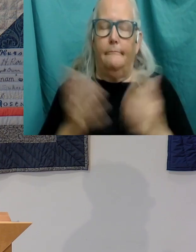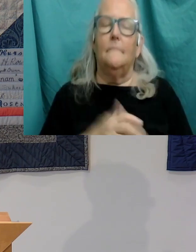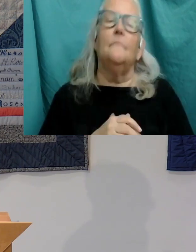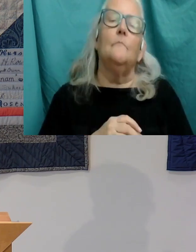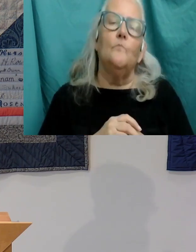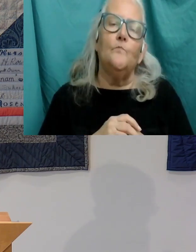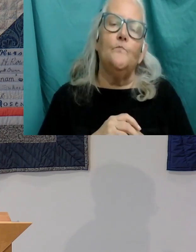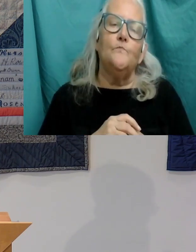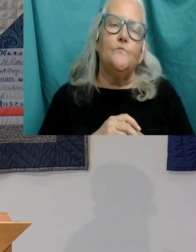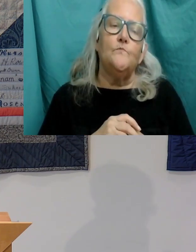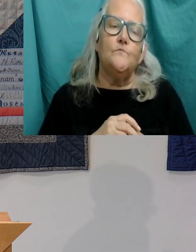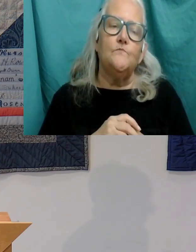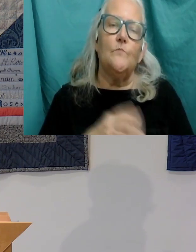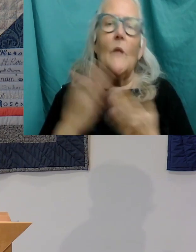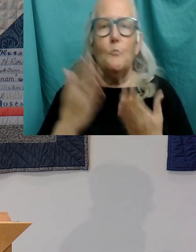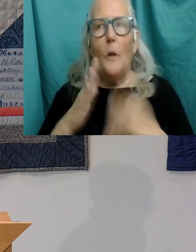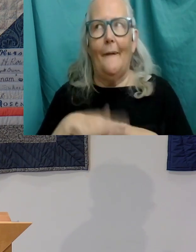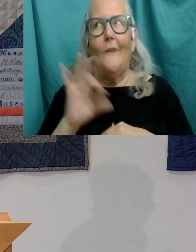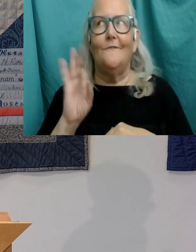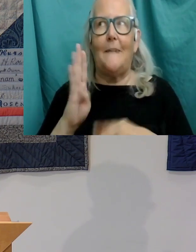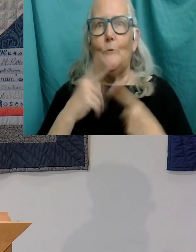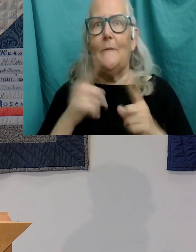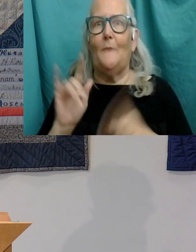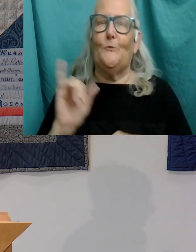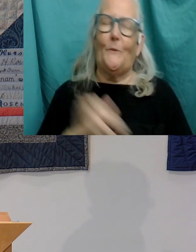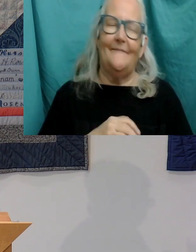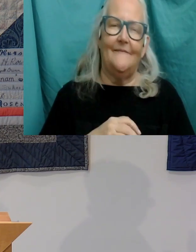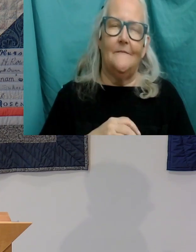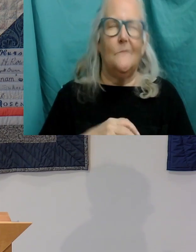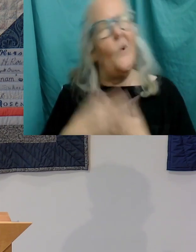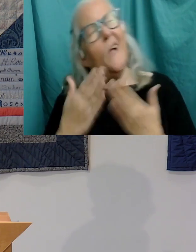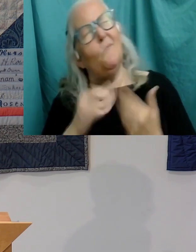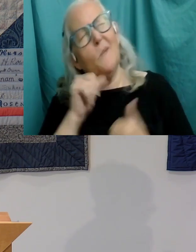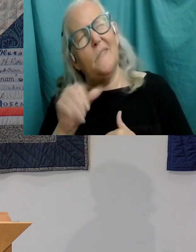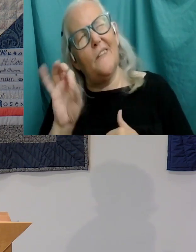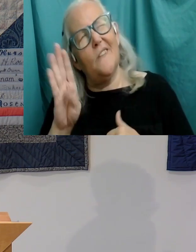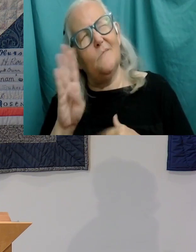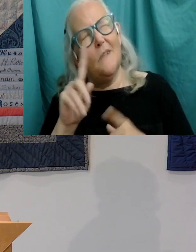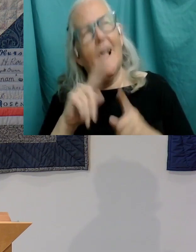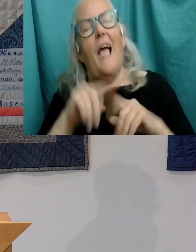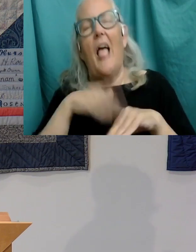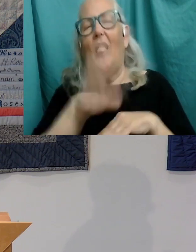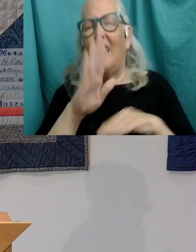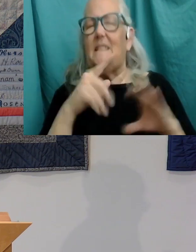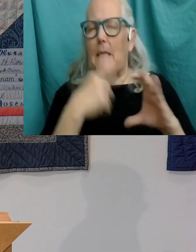and probably on Facebook too. Maybe not on Facebook, All Church email.